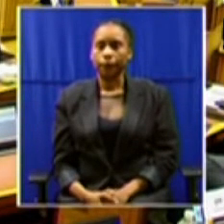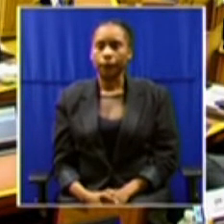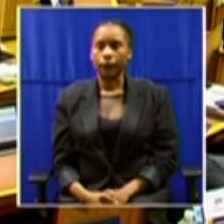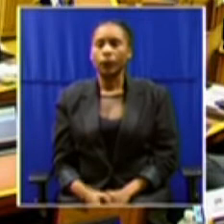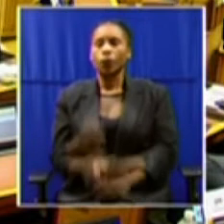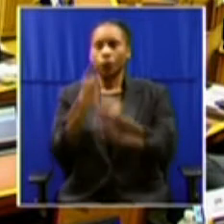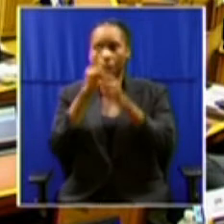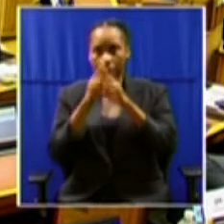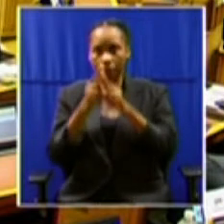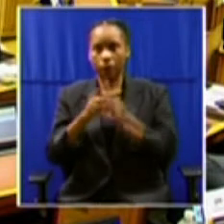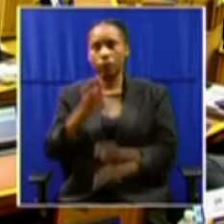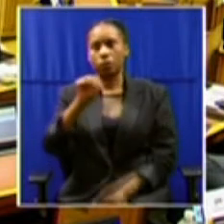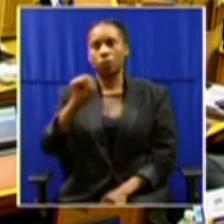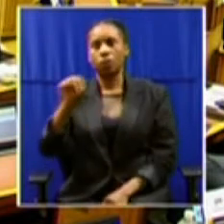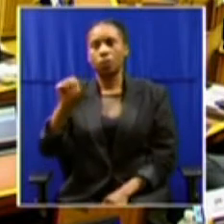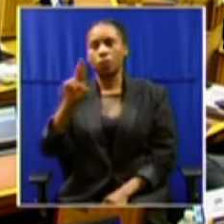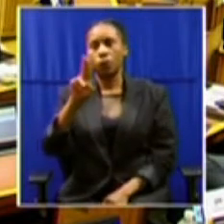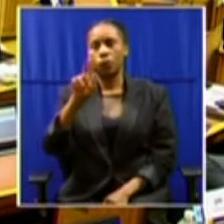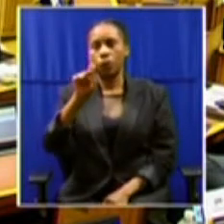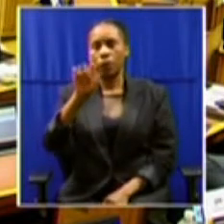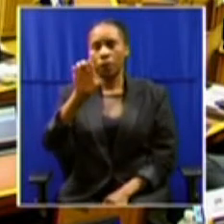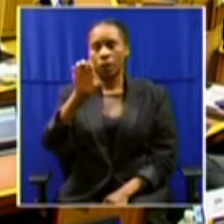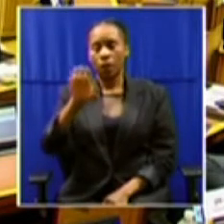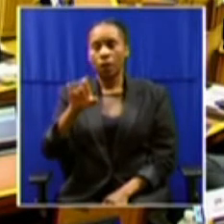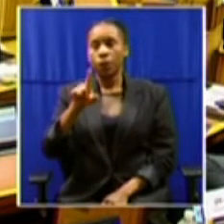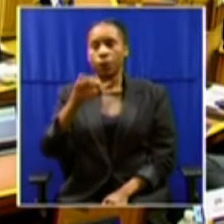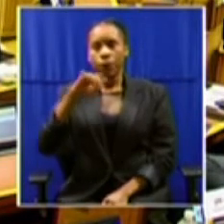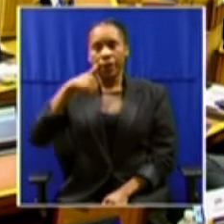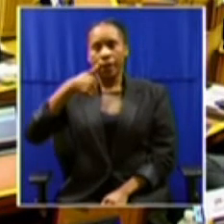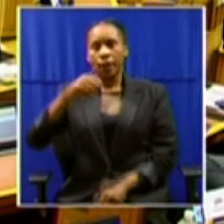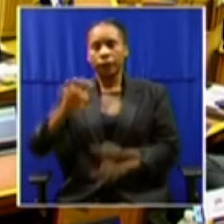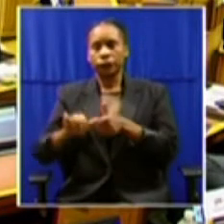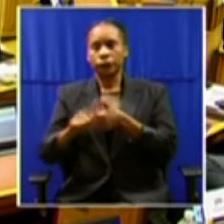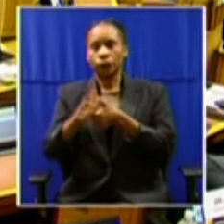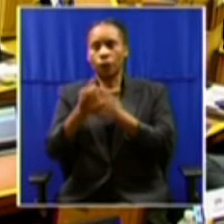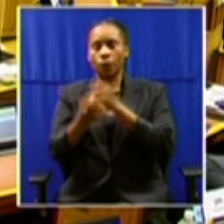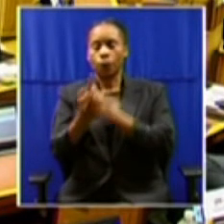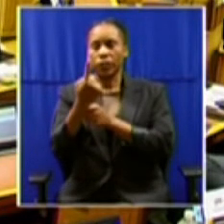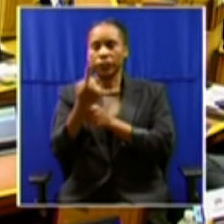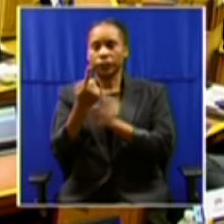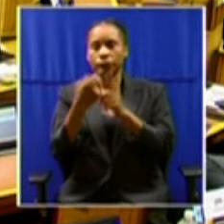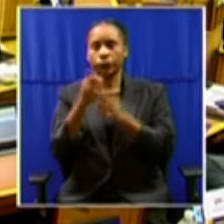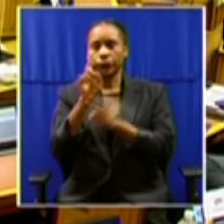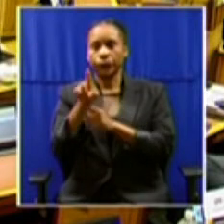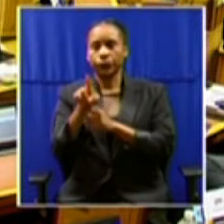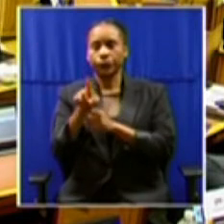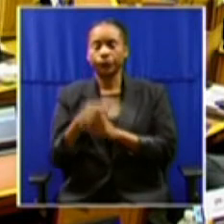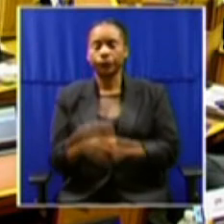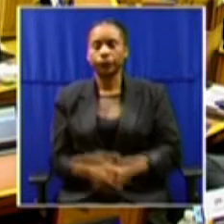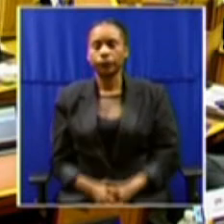Honorable Mutle, the next follow-up question will be from you.